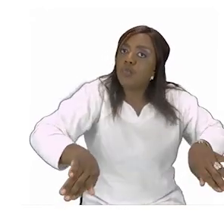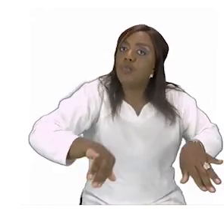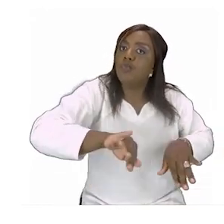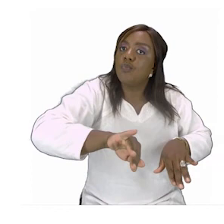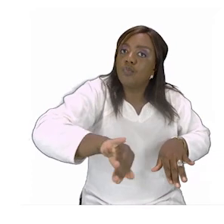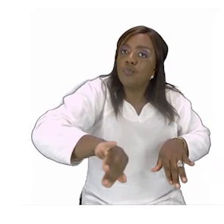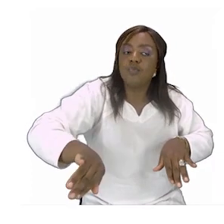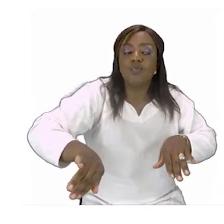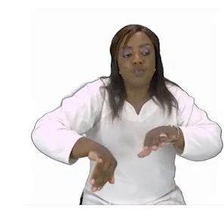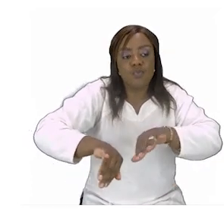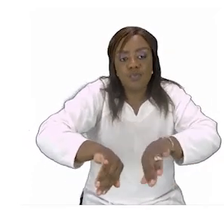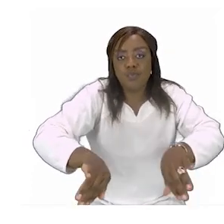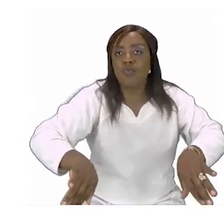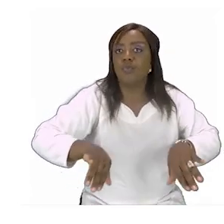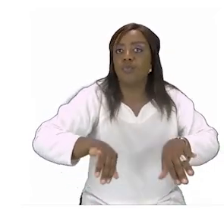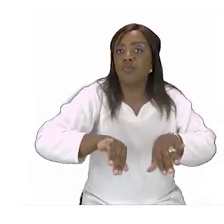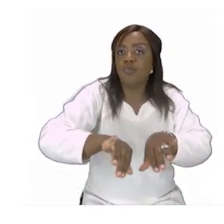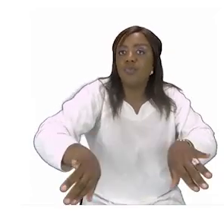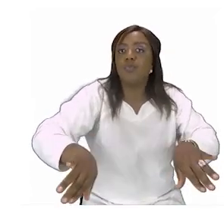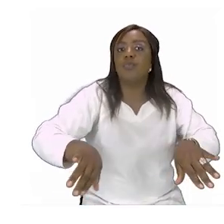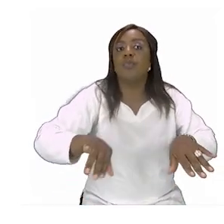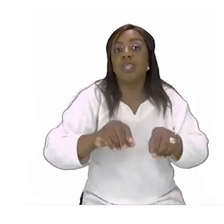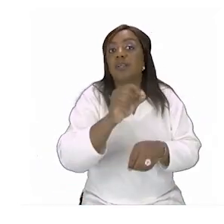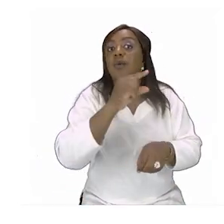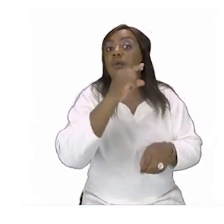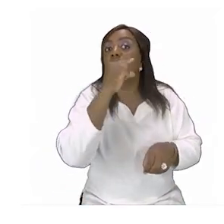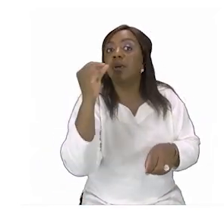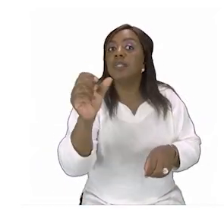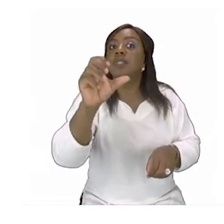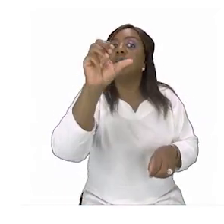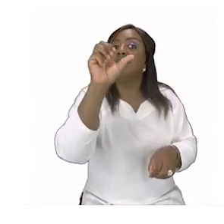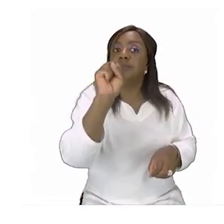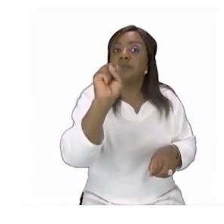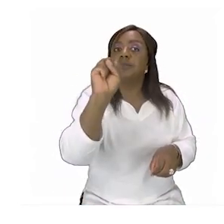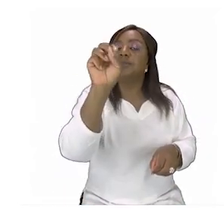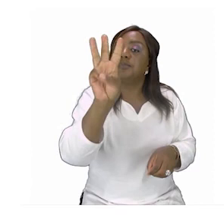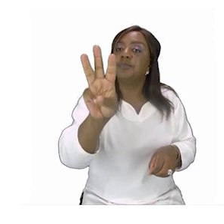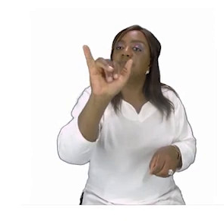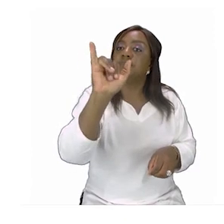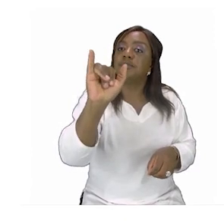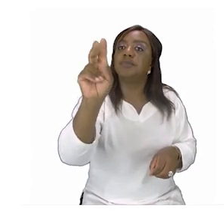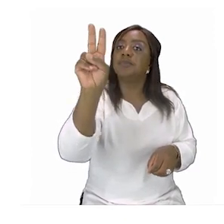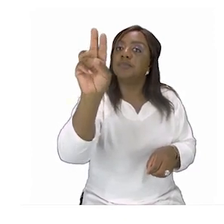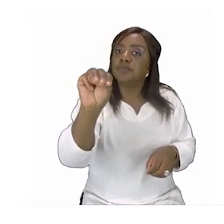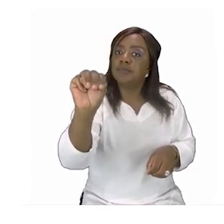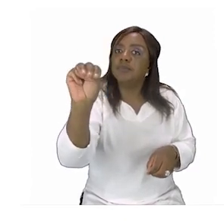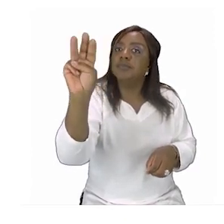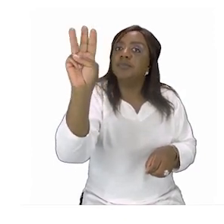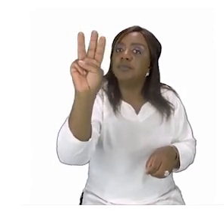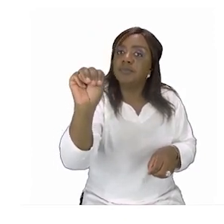swimming. May you please write the word swimming. If you managed to get this one correct,